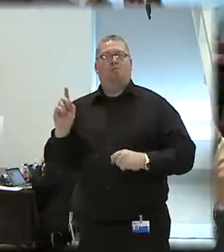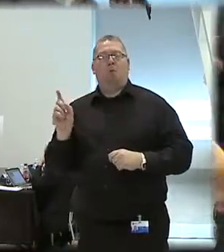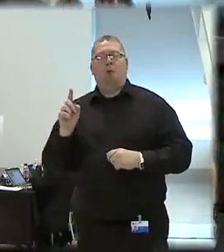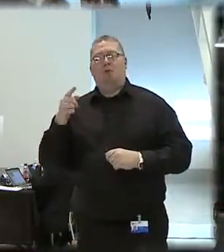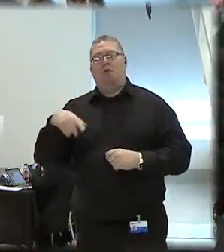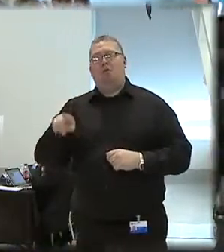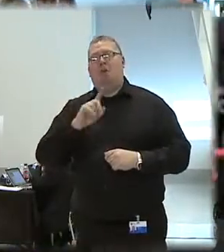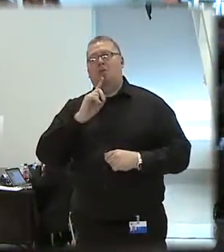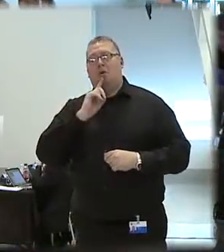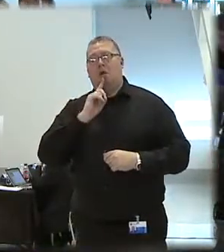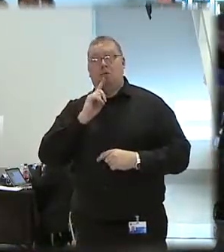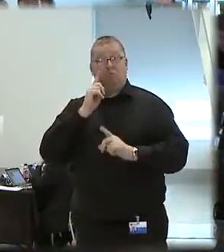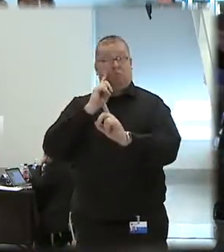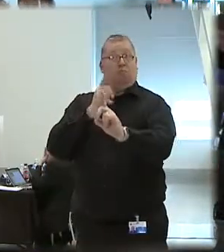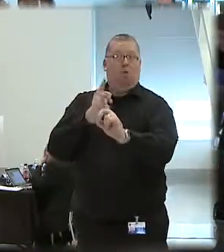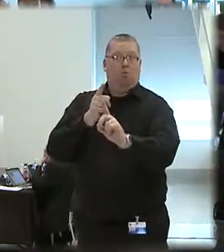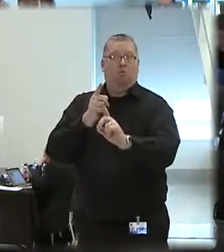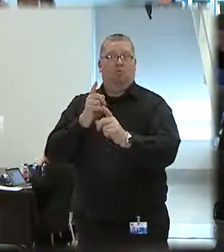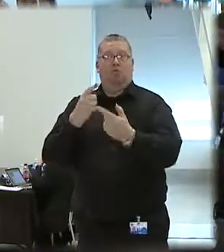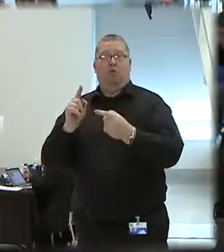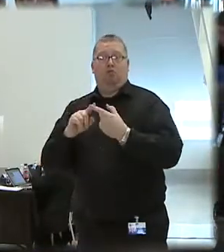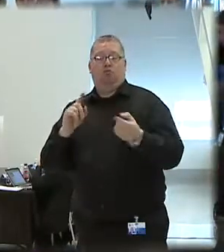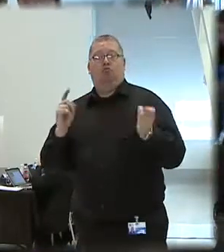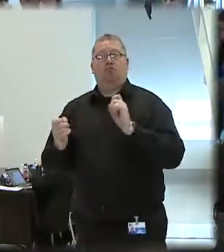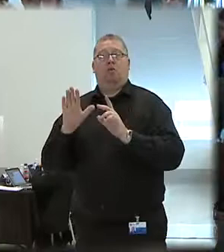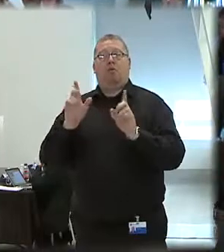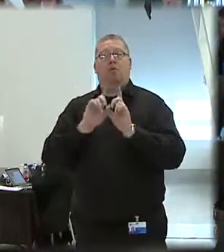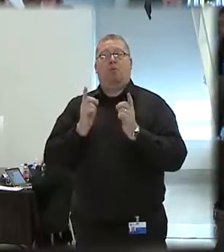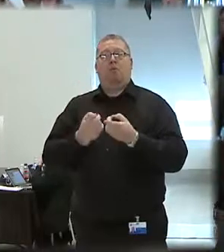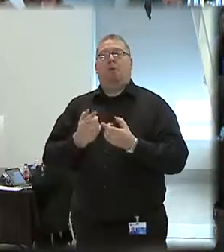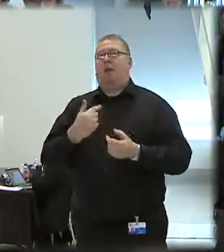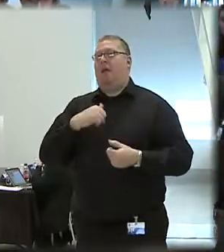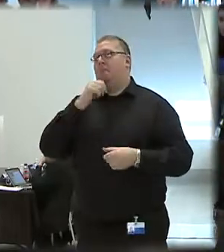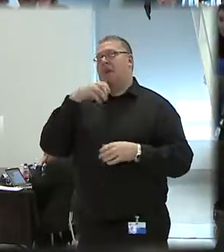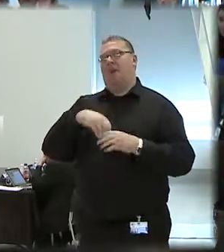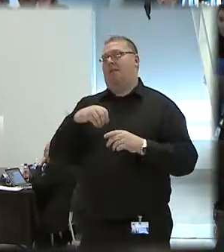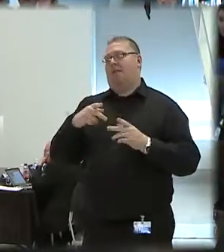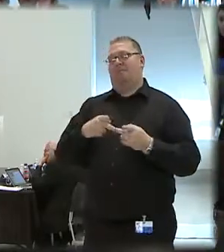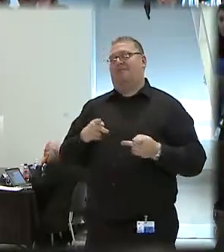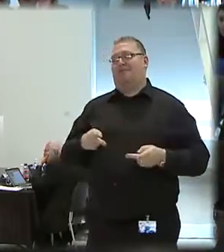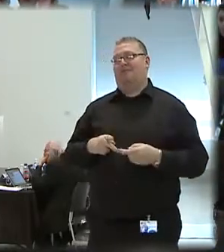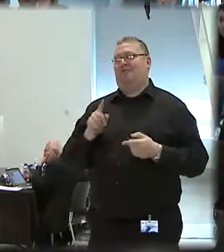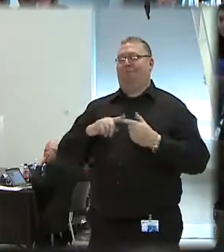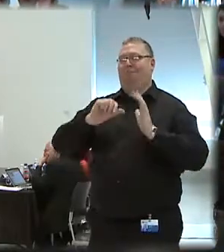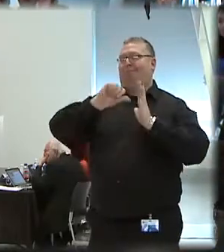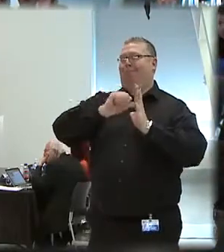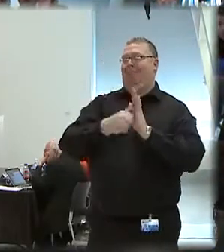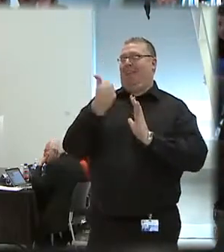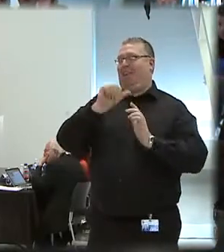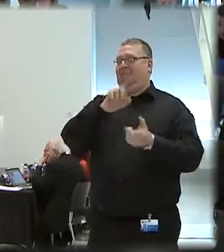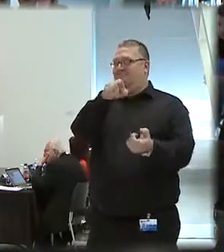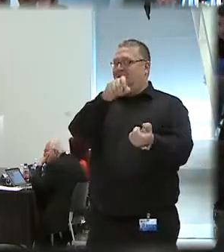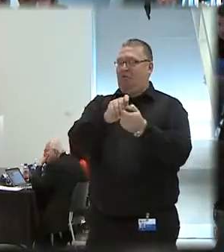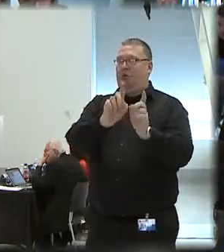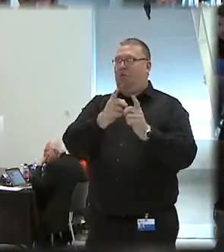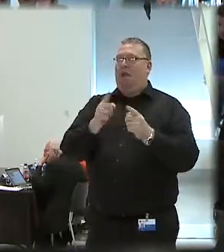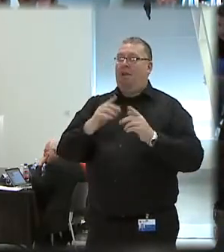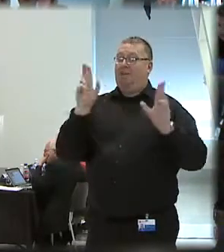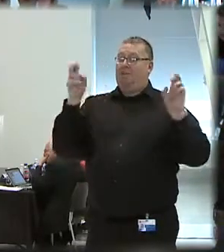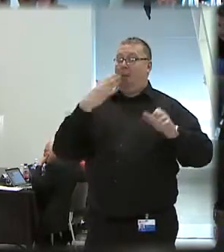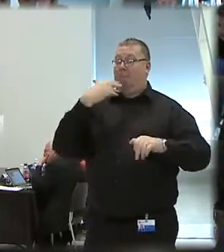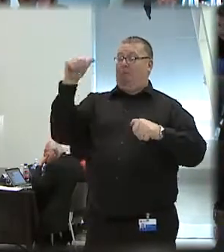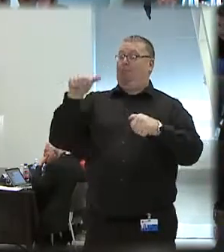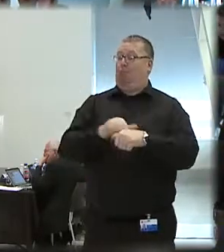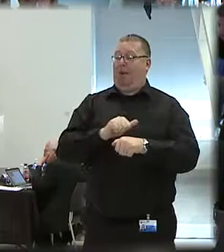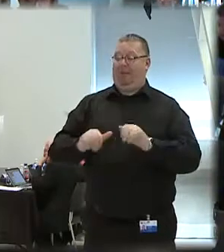they are going and trying to take their departments. I'm not in a position to highlight any department as a best practice at this